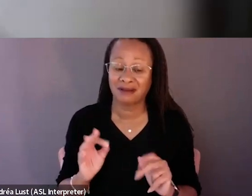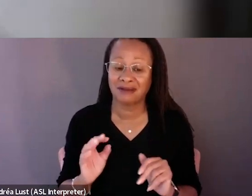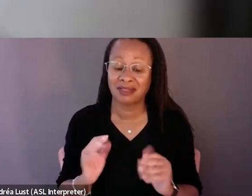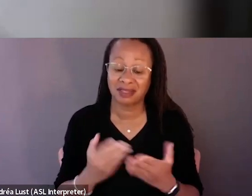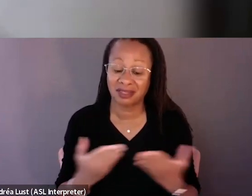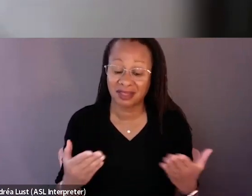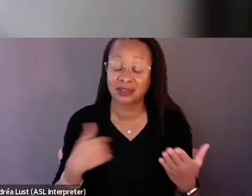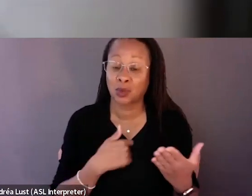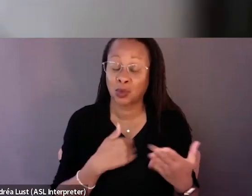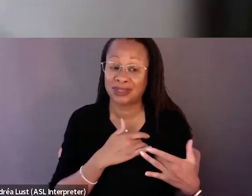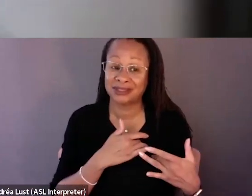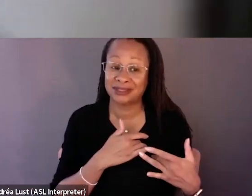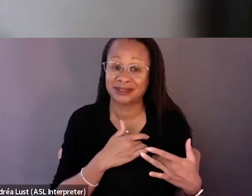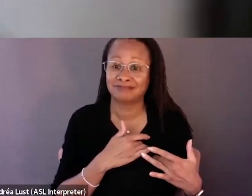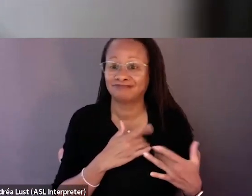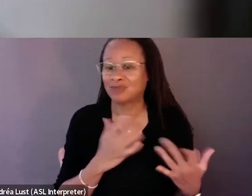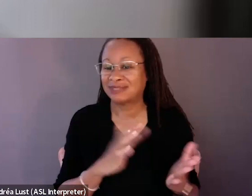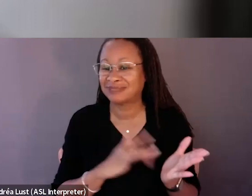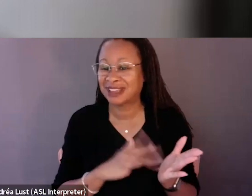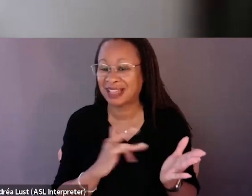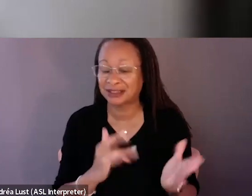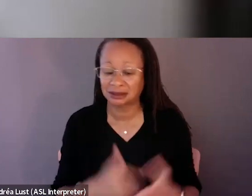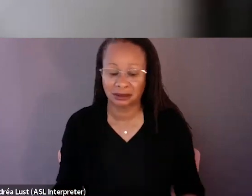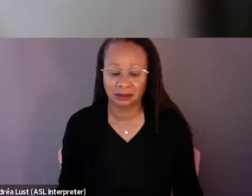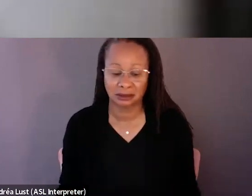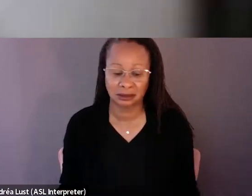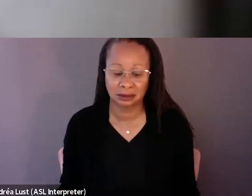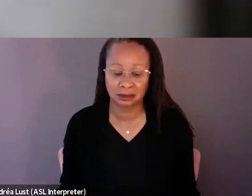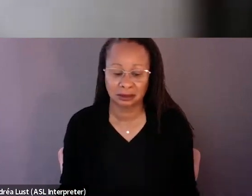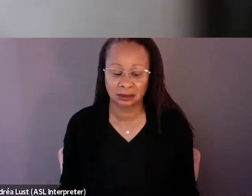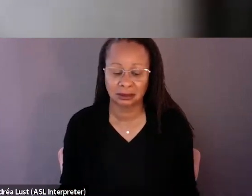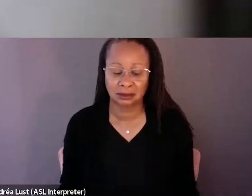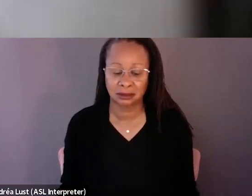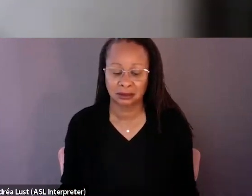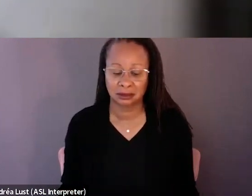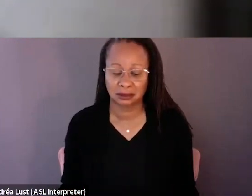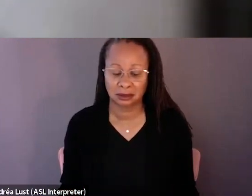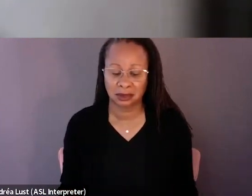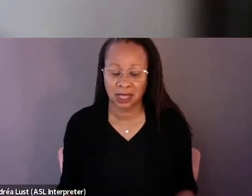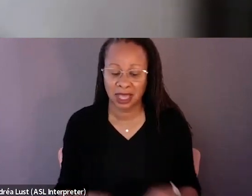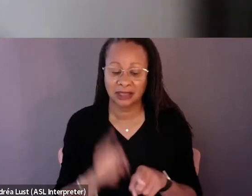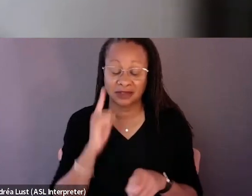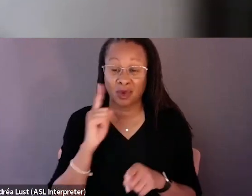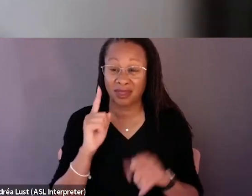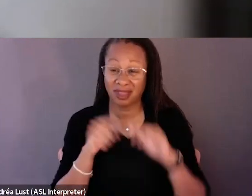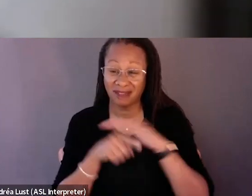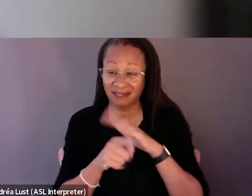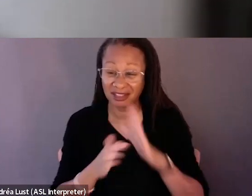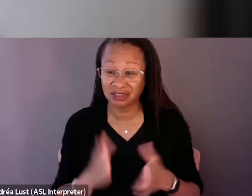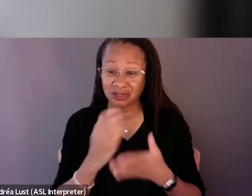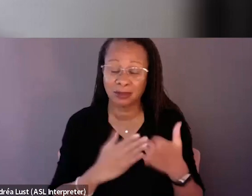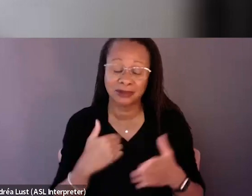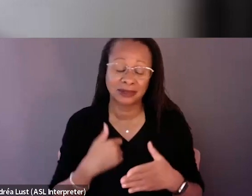things that we used to neglect. As for the investigation part, I